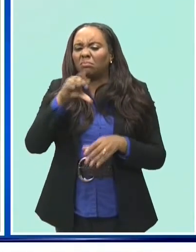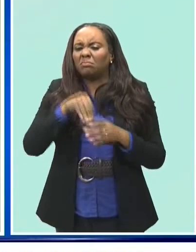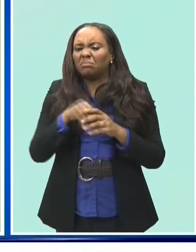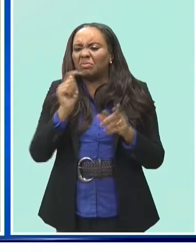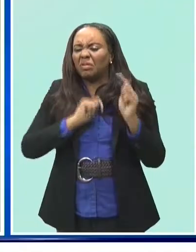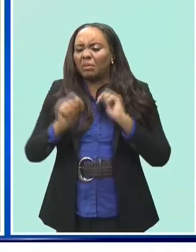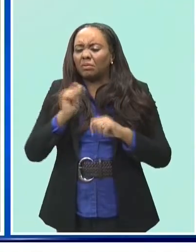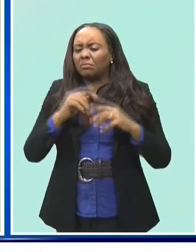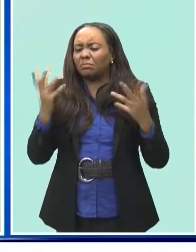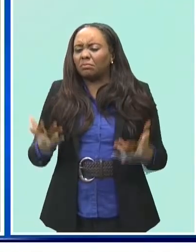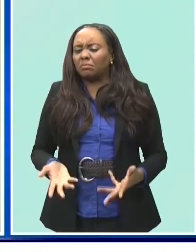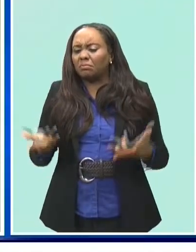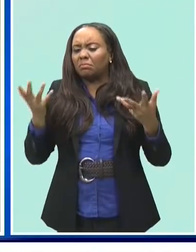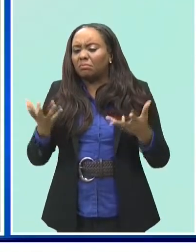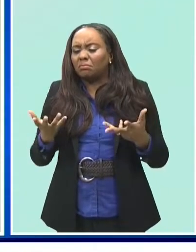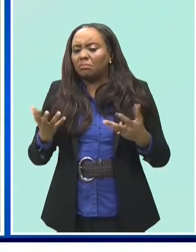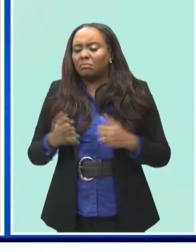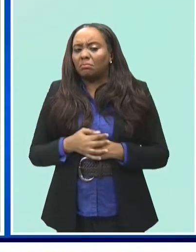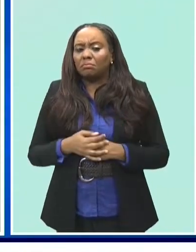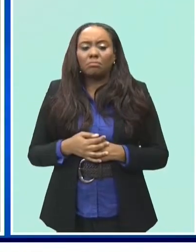rules.